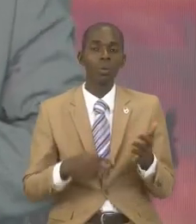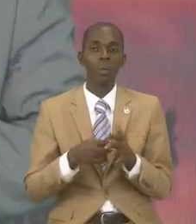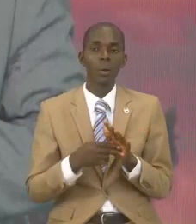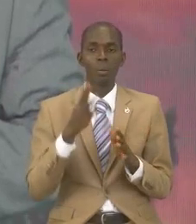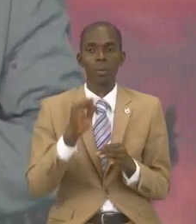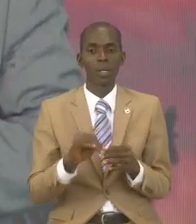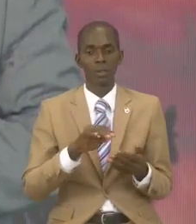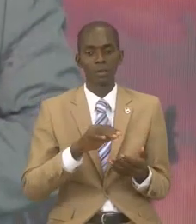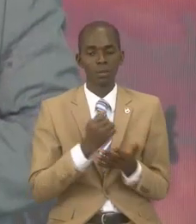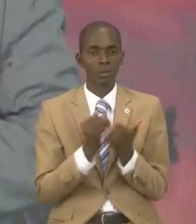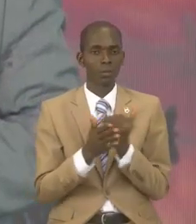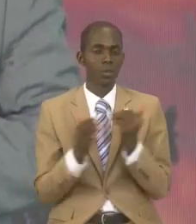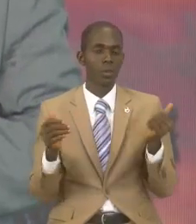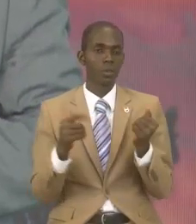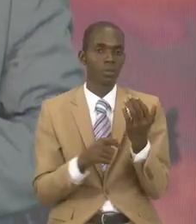Fornication, crucified.